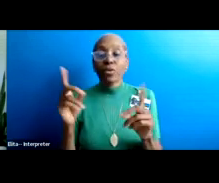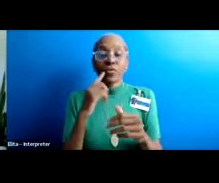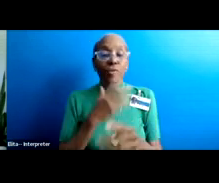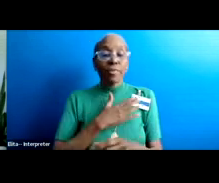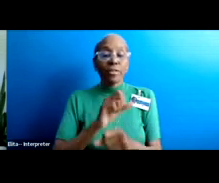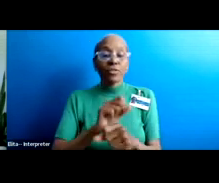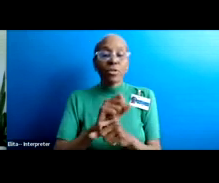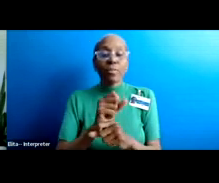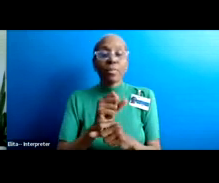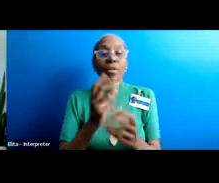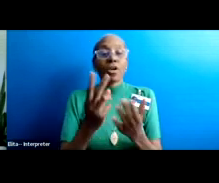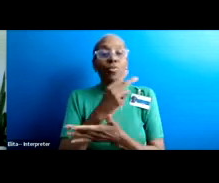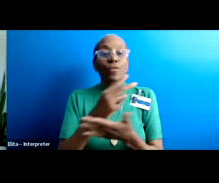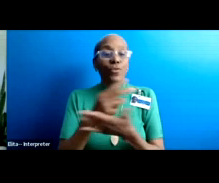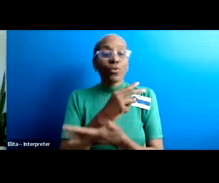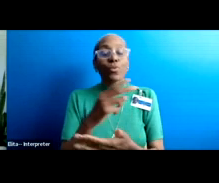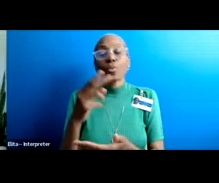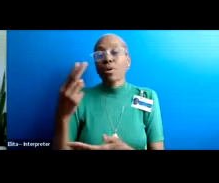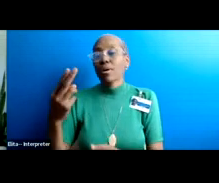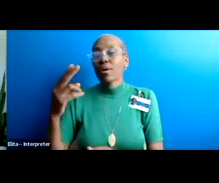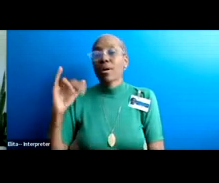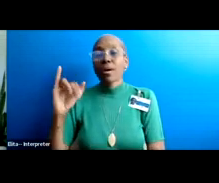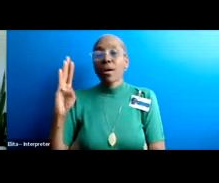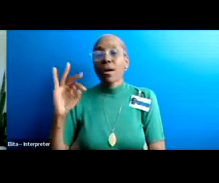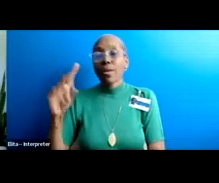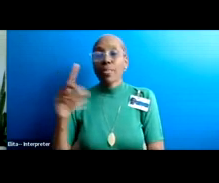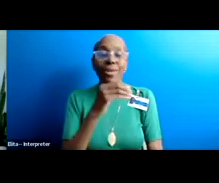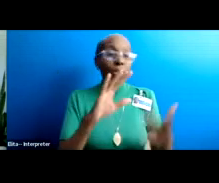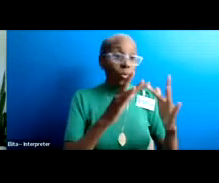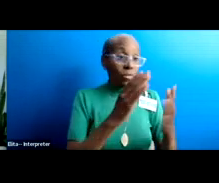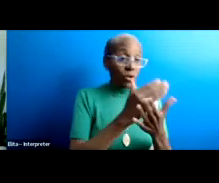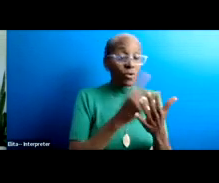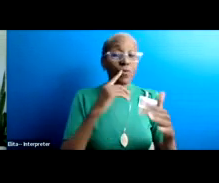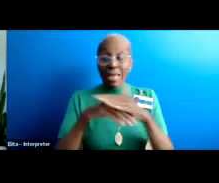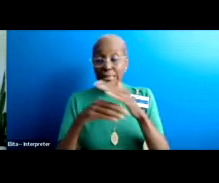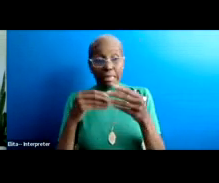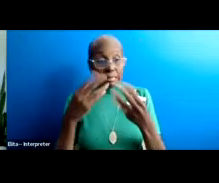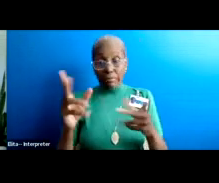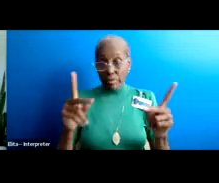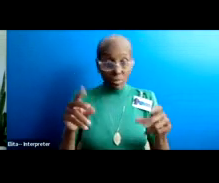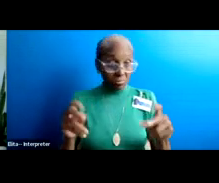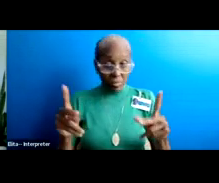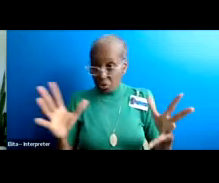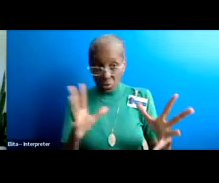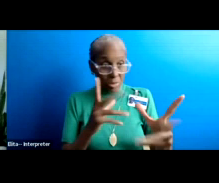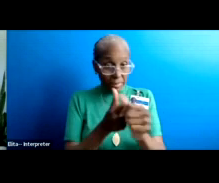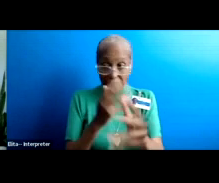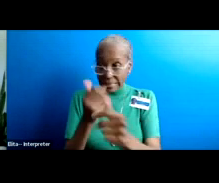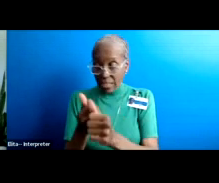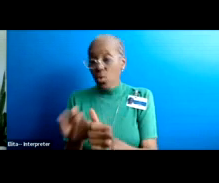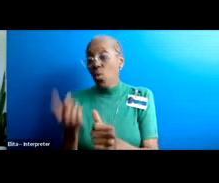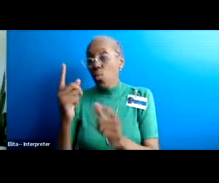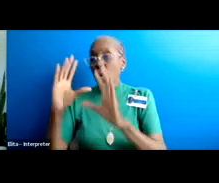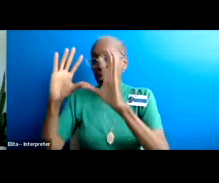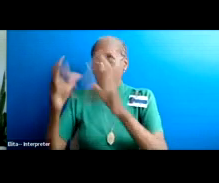that I review hybrid and online courses for accessibility, and then I give folks an opportunity to update one